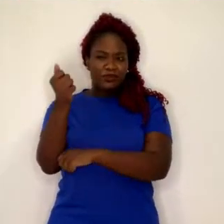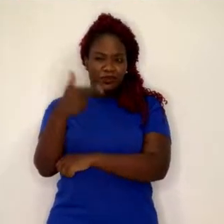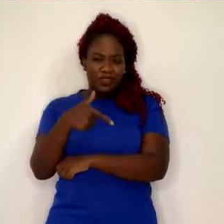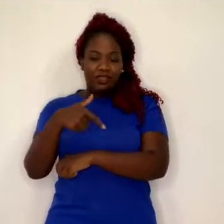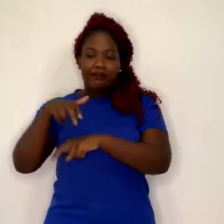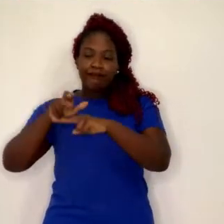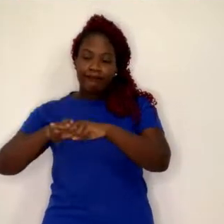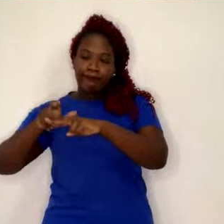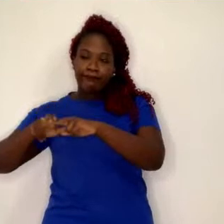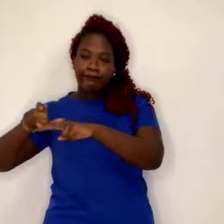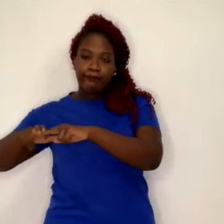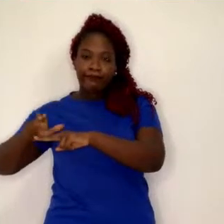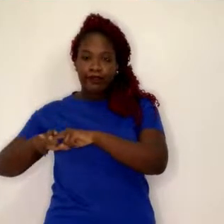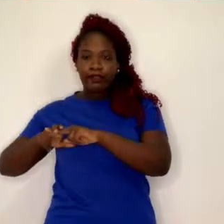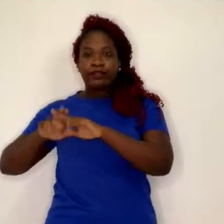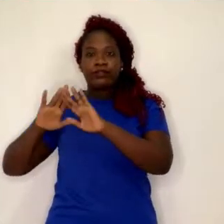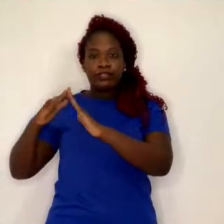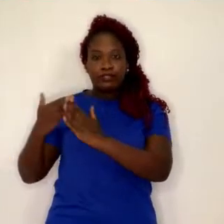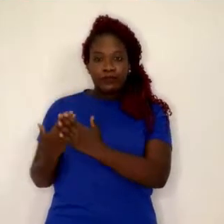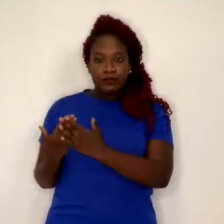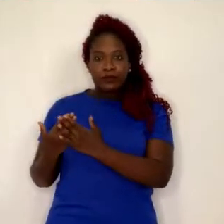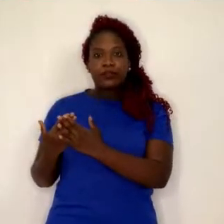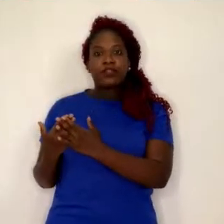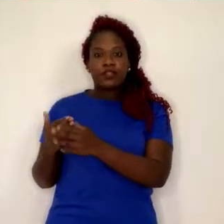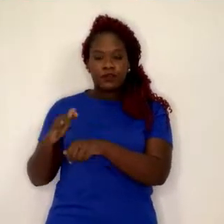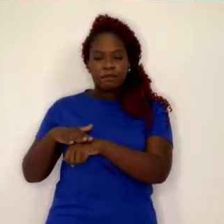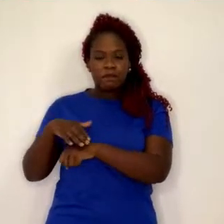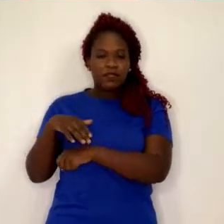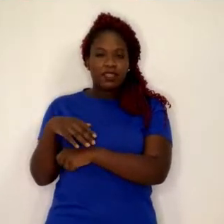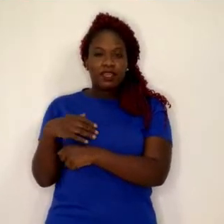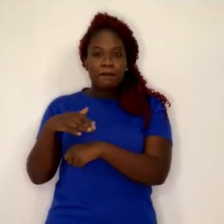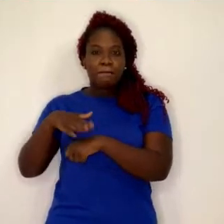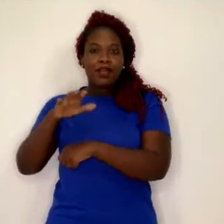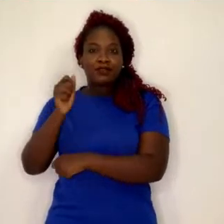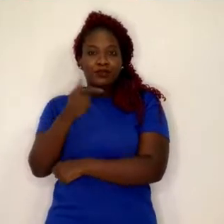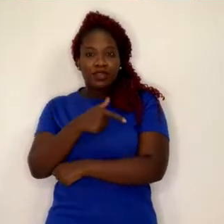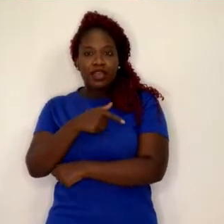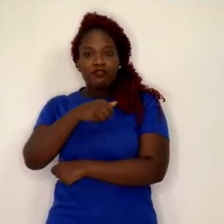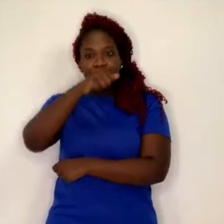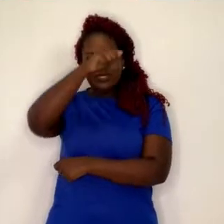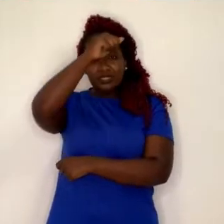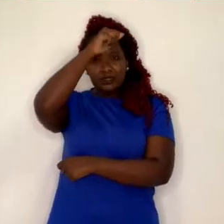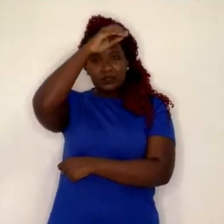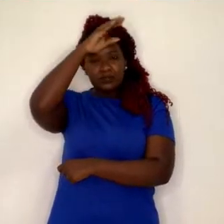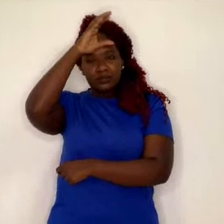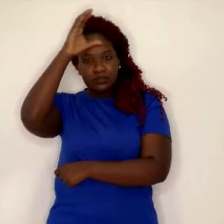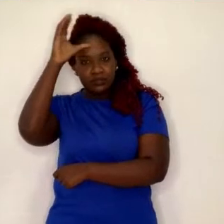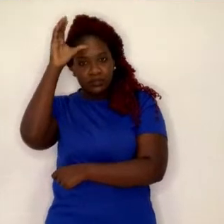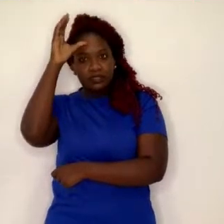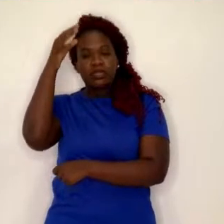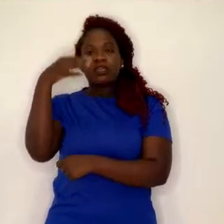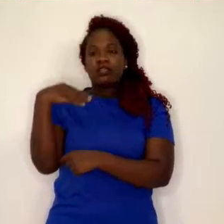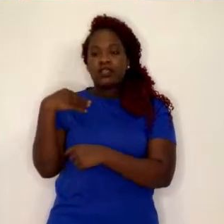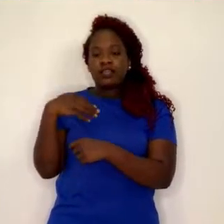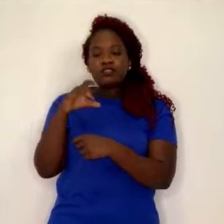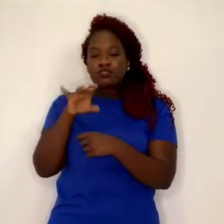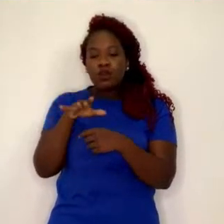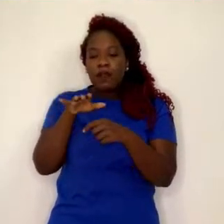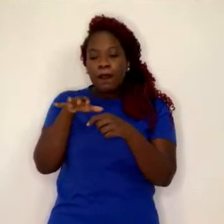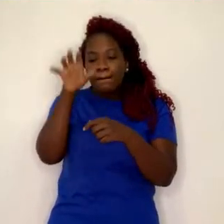beyond school structures and beyond acquiring literacy